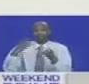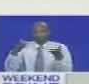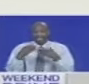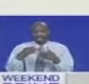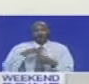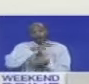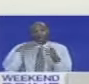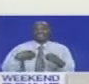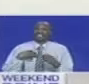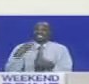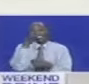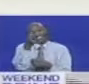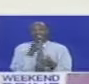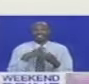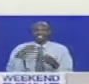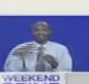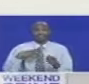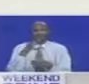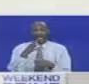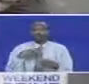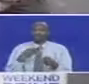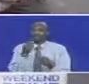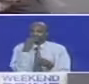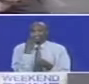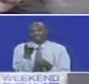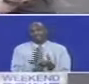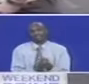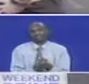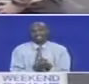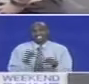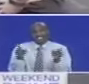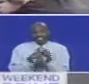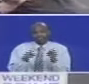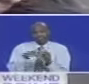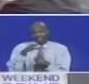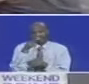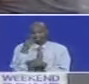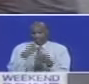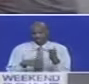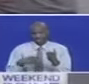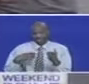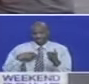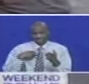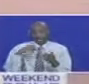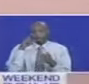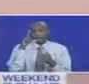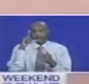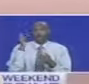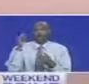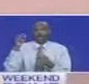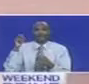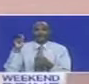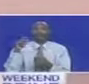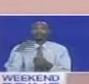yote pamoja na matajiri yao wote tuko tunawalisha hapa na chakula. It is in the same vein that noble citizens such as Lorna Kiplagat opted to help the